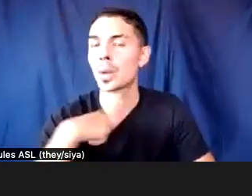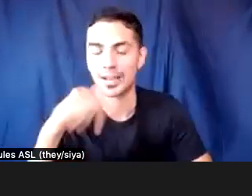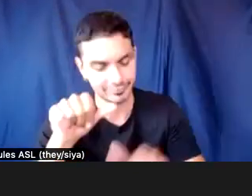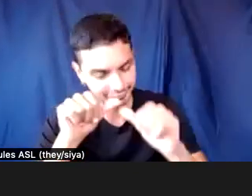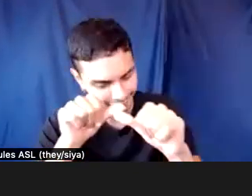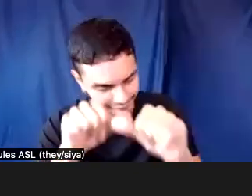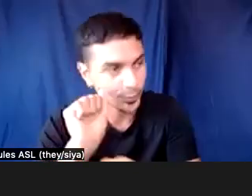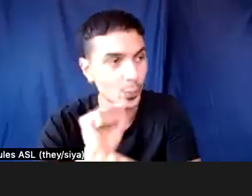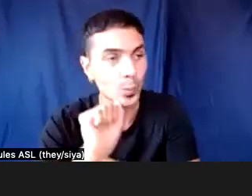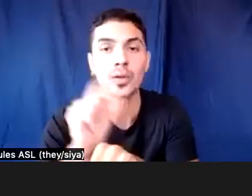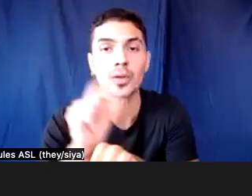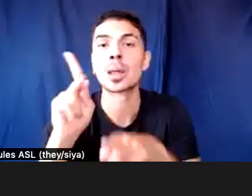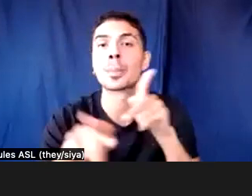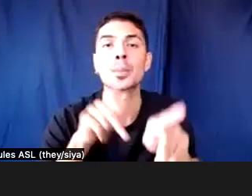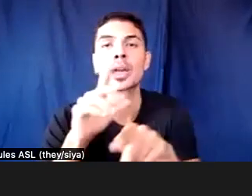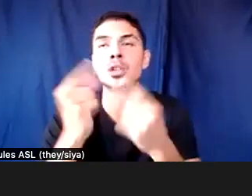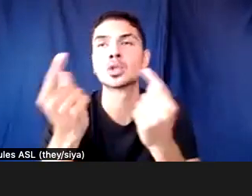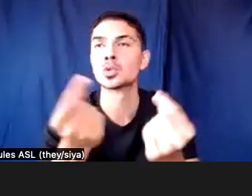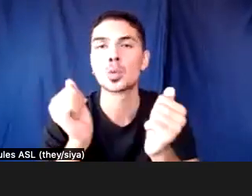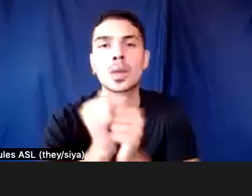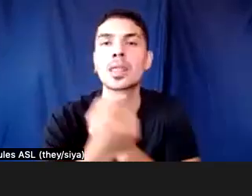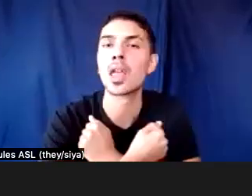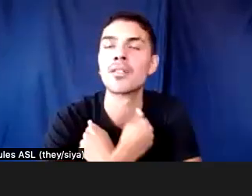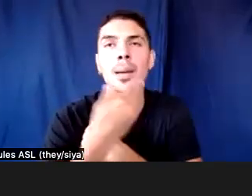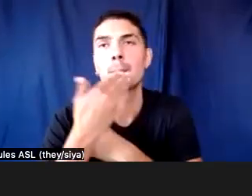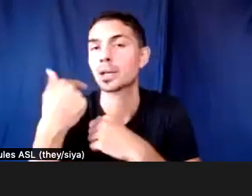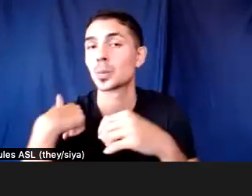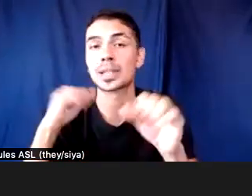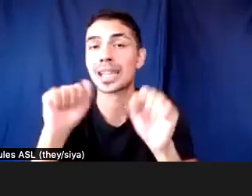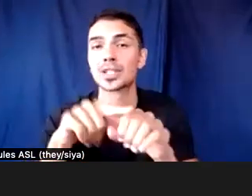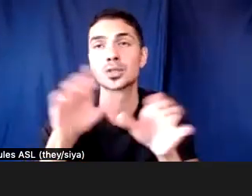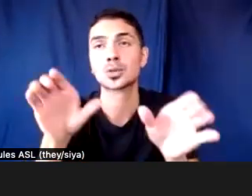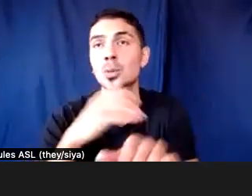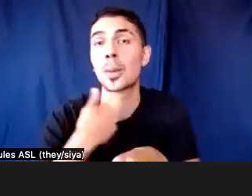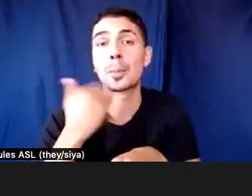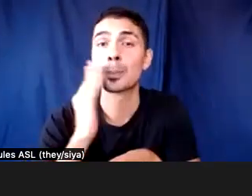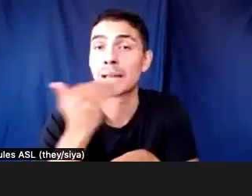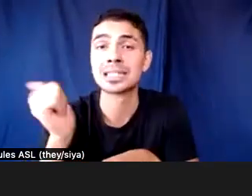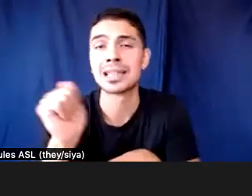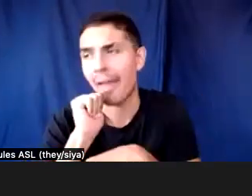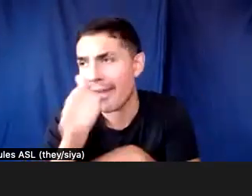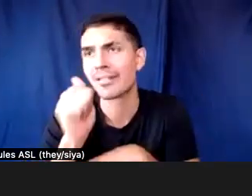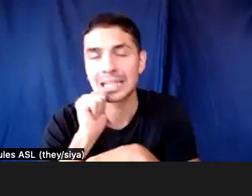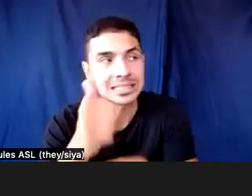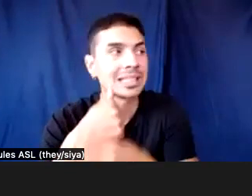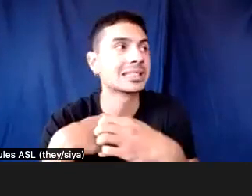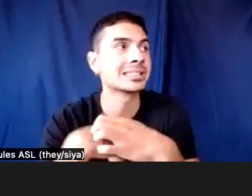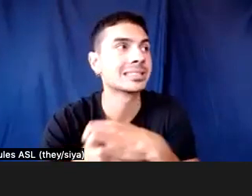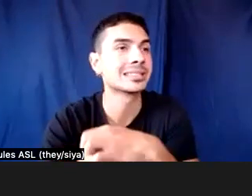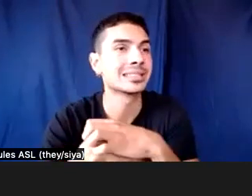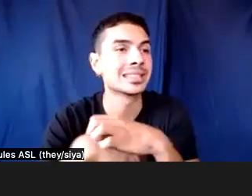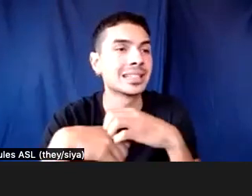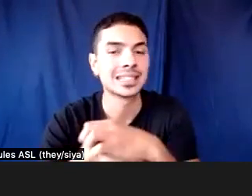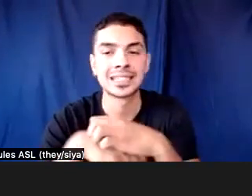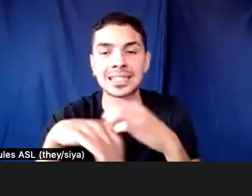for the people and do it with love and do the best we can. Just do our very best every day. Get the support that we possibly